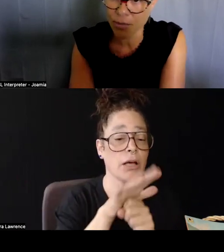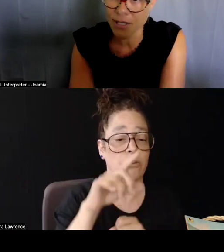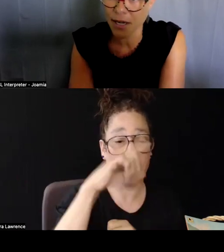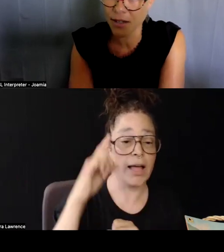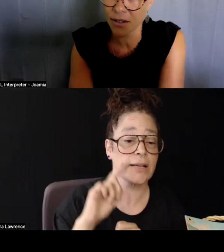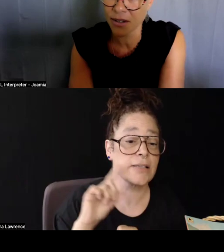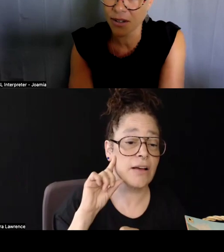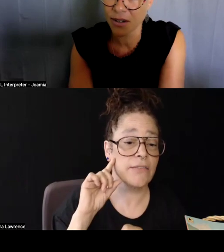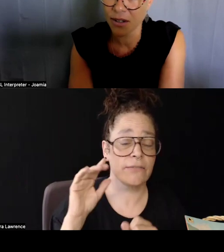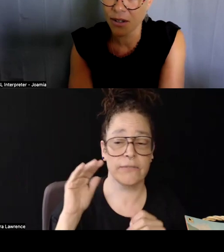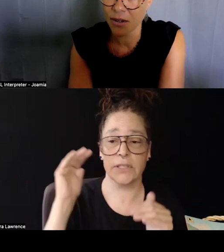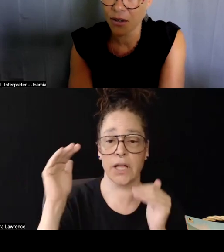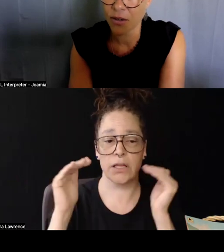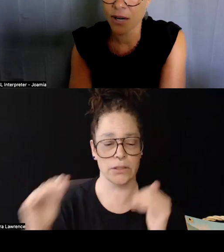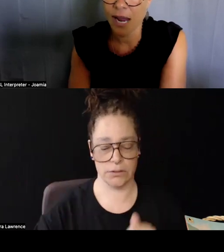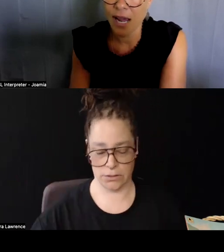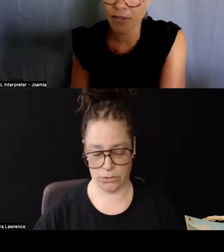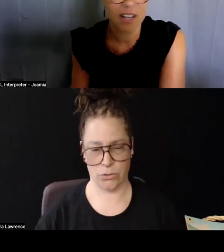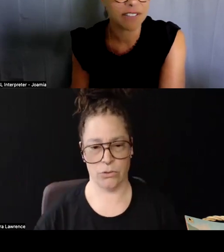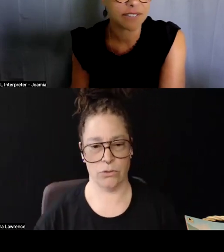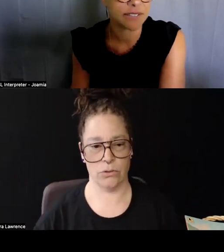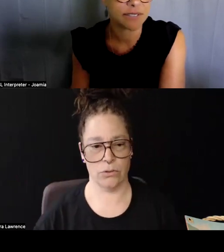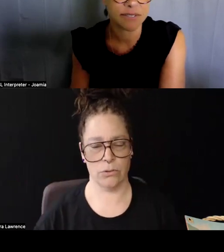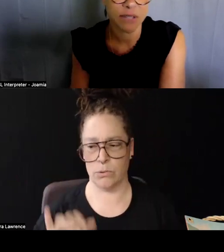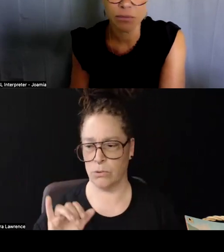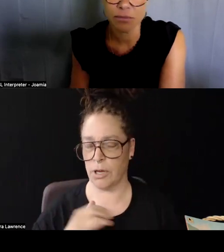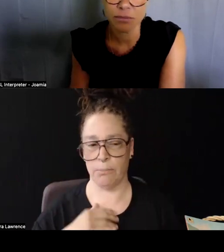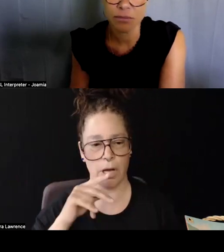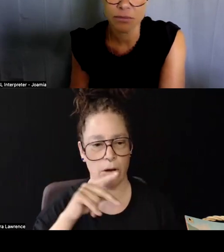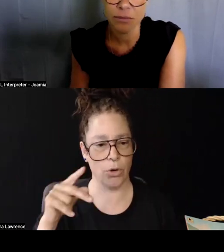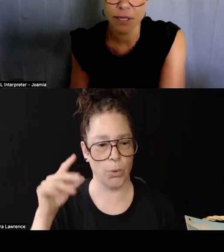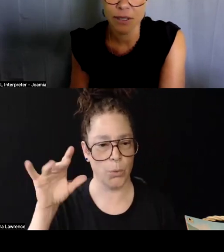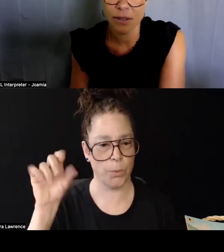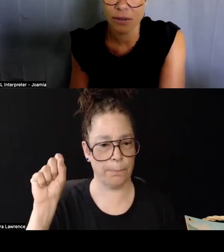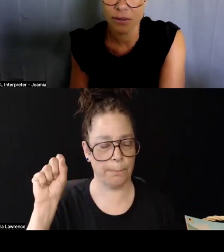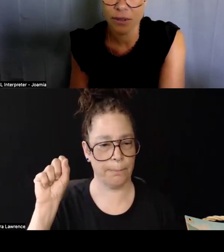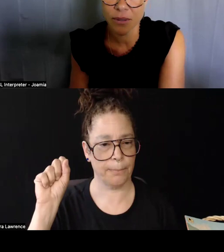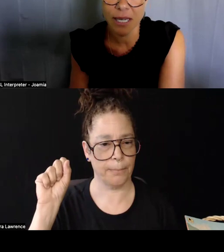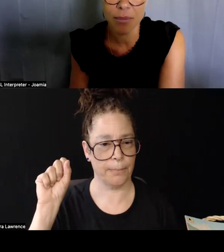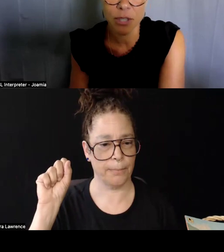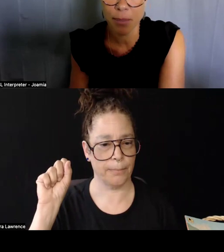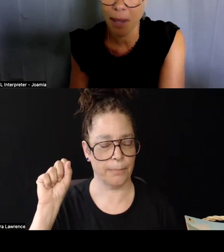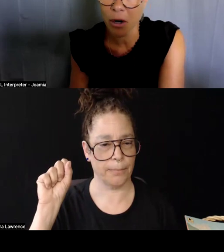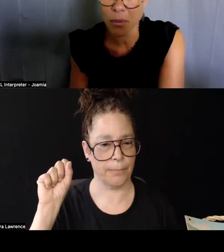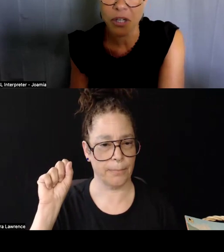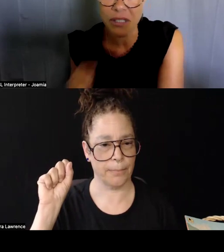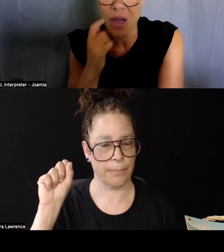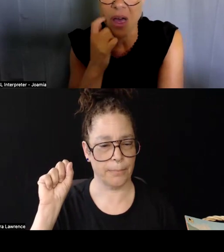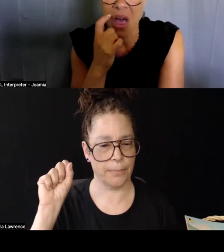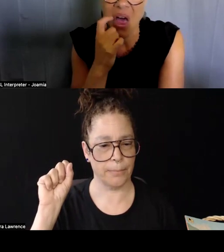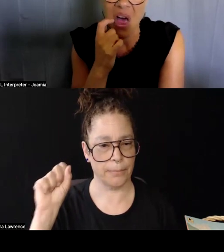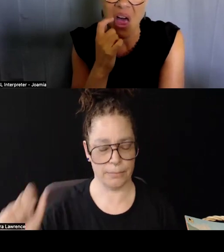adults represented, or have enough, oh, I don't know what happened to my